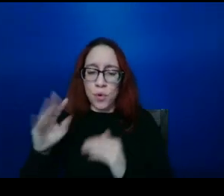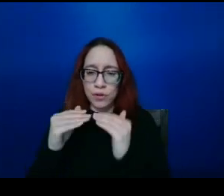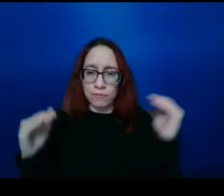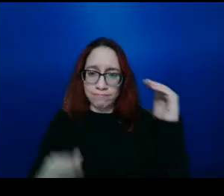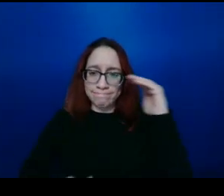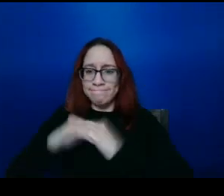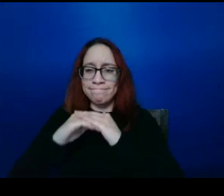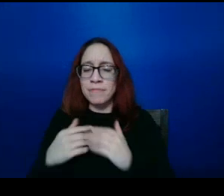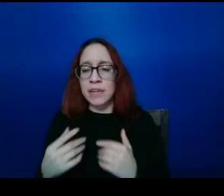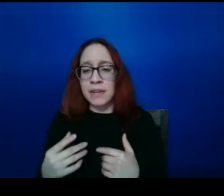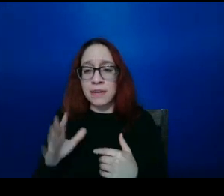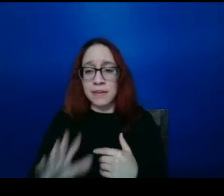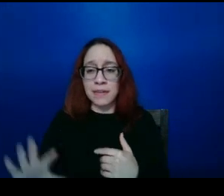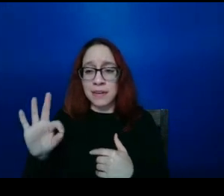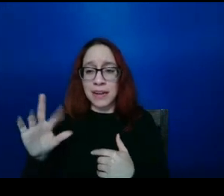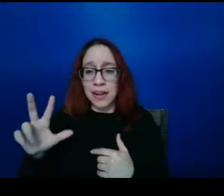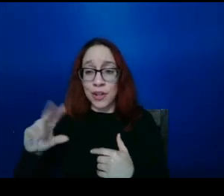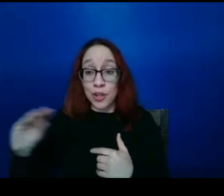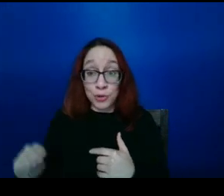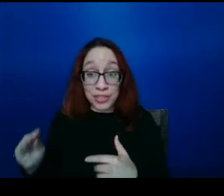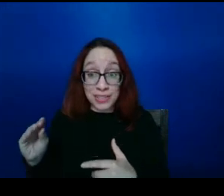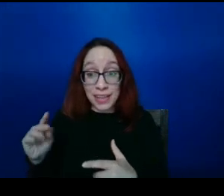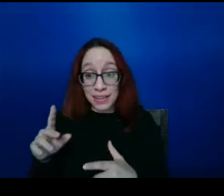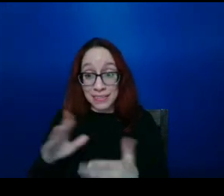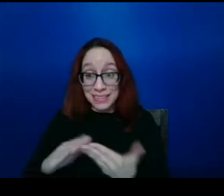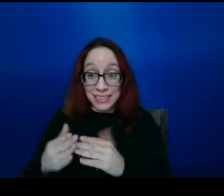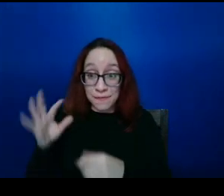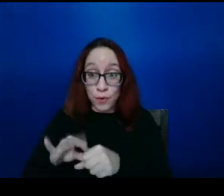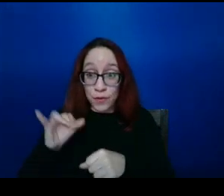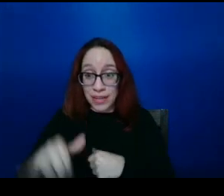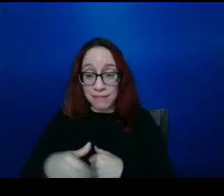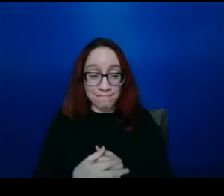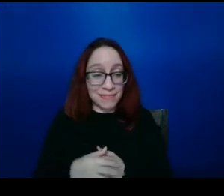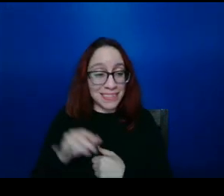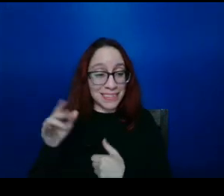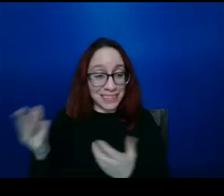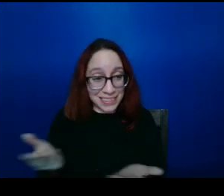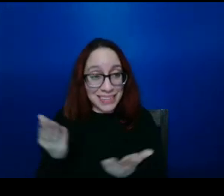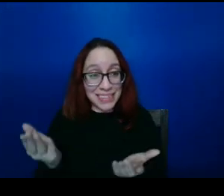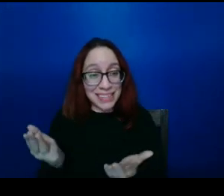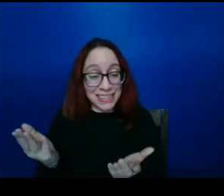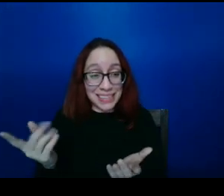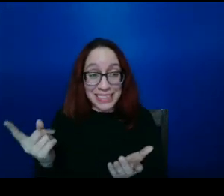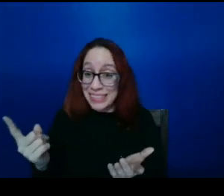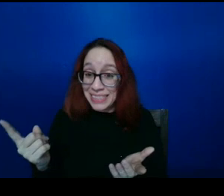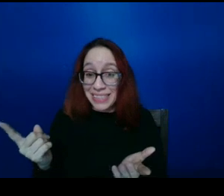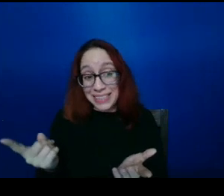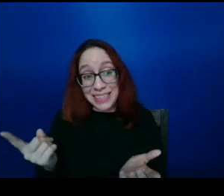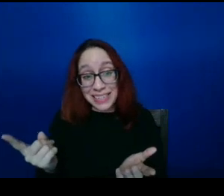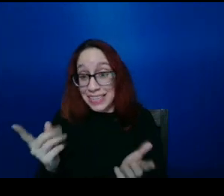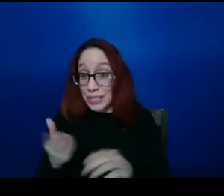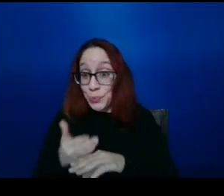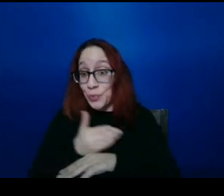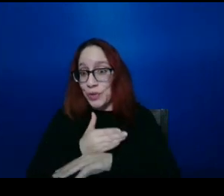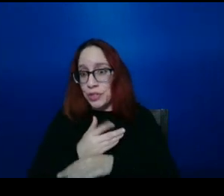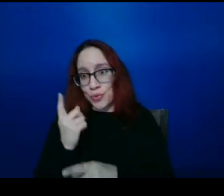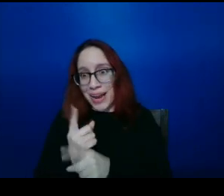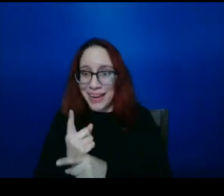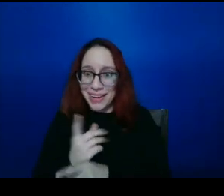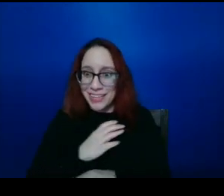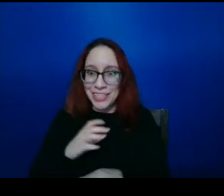and approximately 93% of the city voted for that. So this, and even though it's an improvement, you're right,